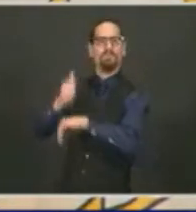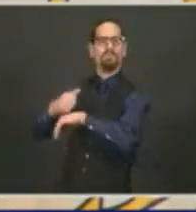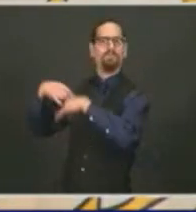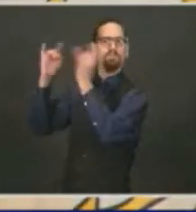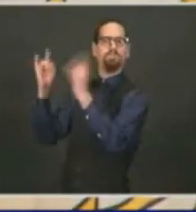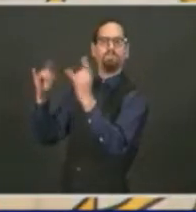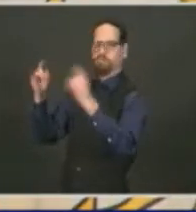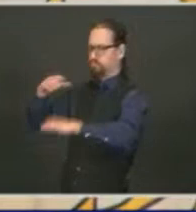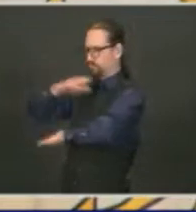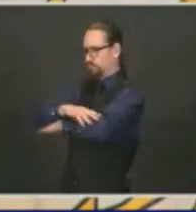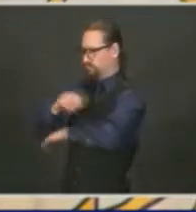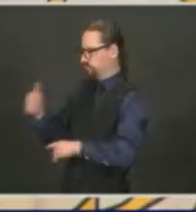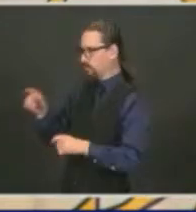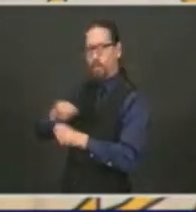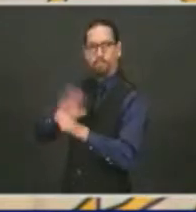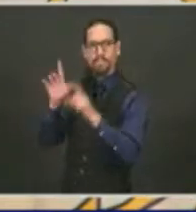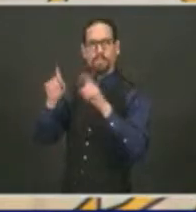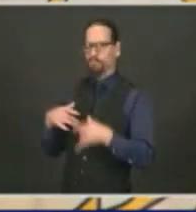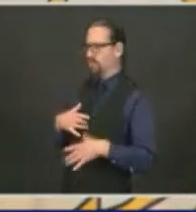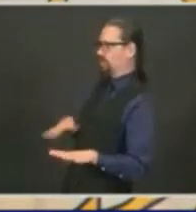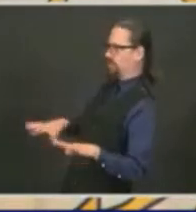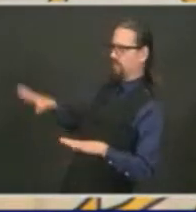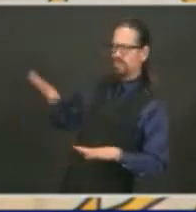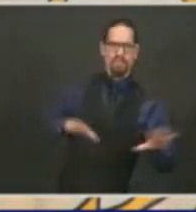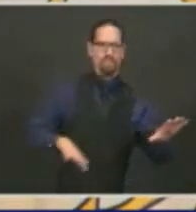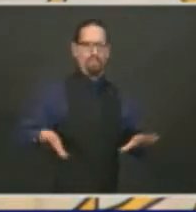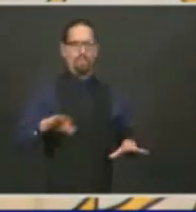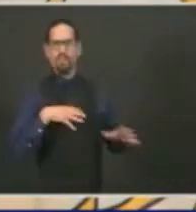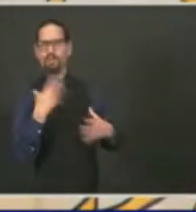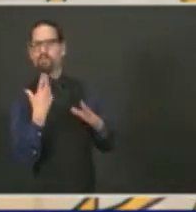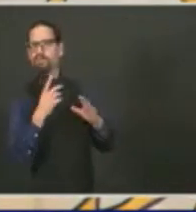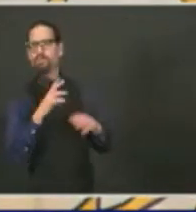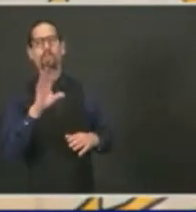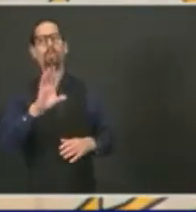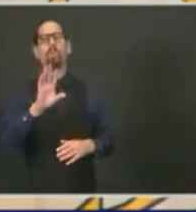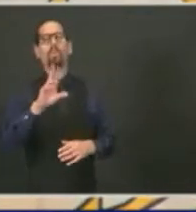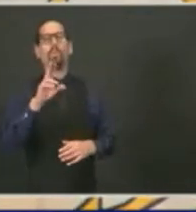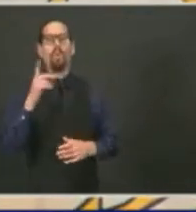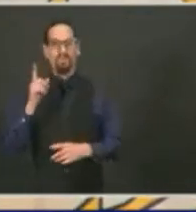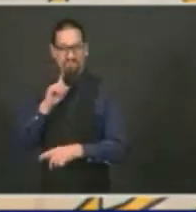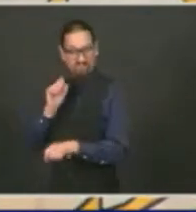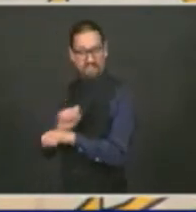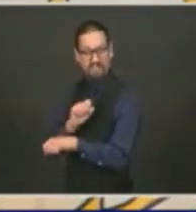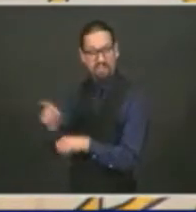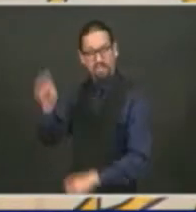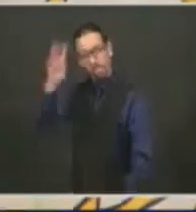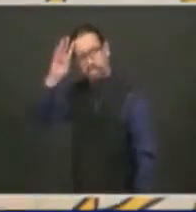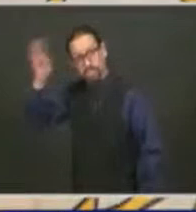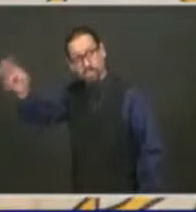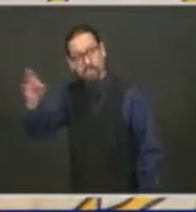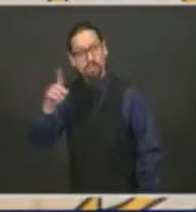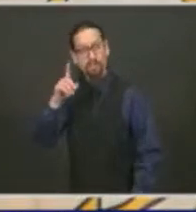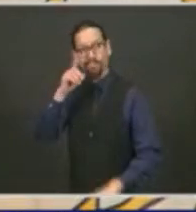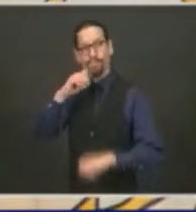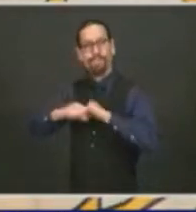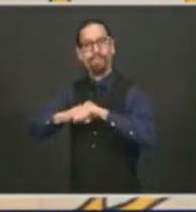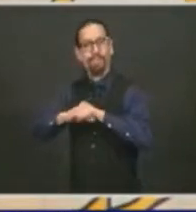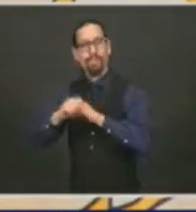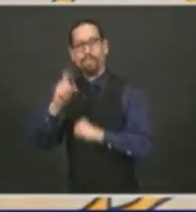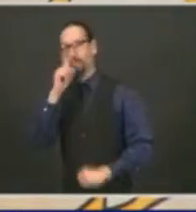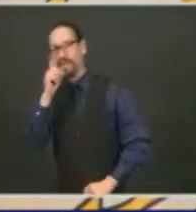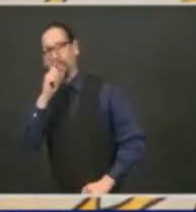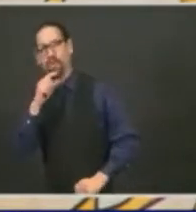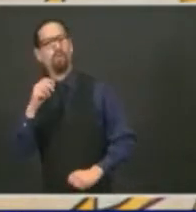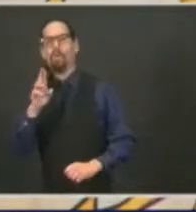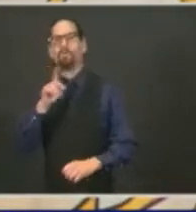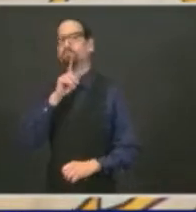an official thing, and it's safe, and you should go ahead and if you see it tomorrow or Sunday. We're going to be layering them in